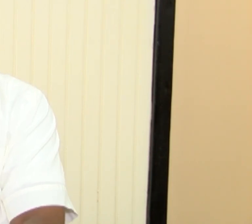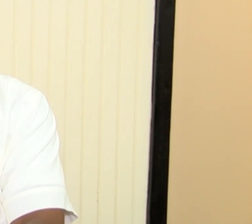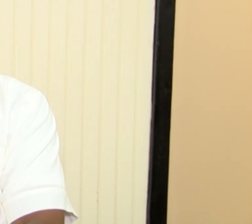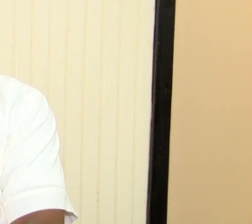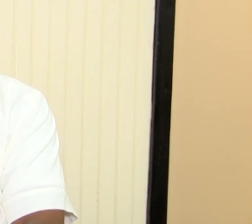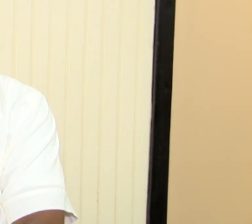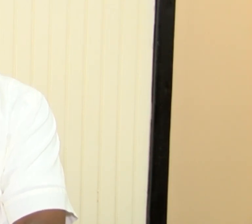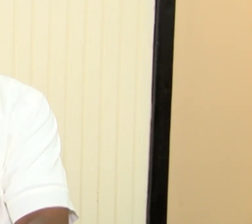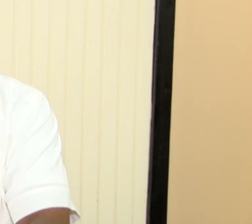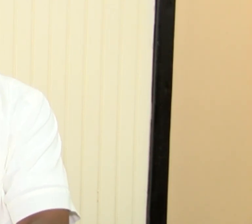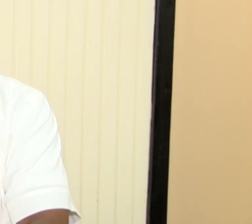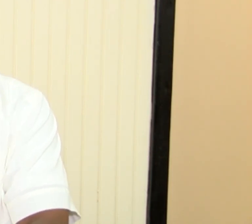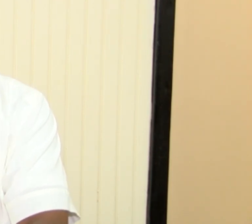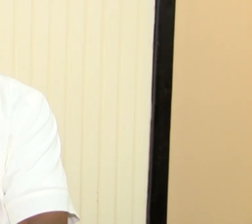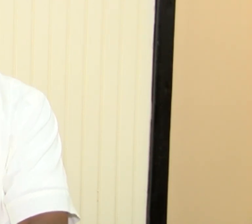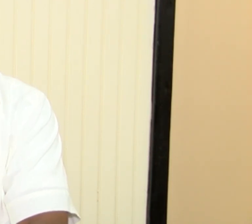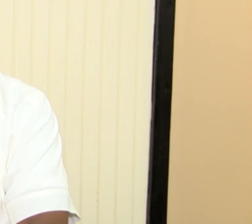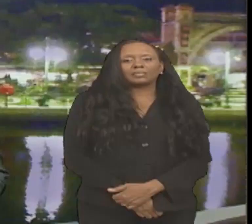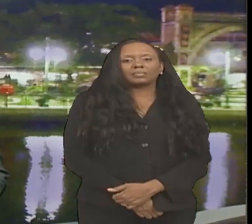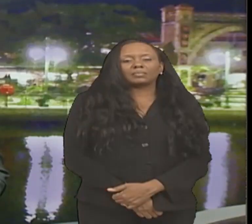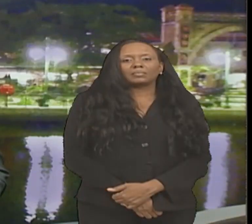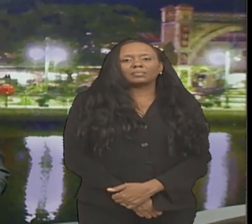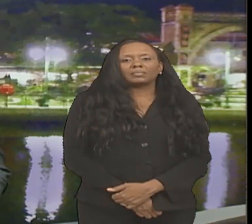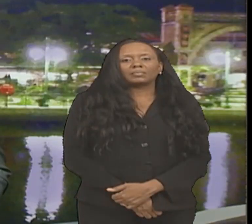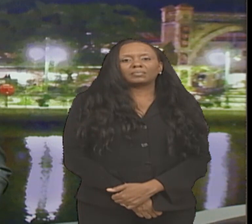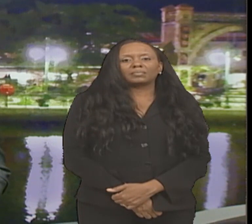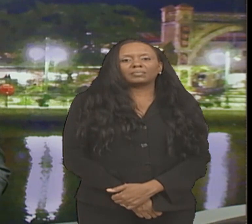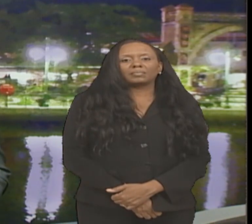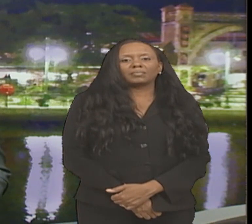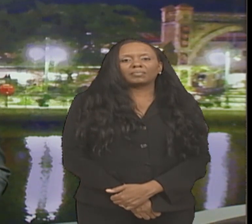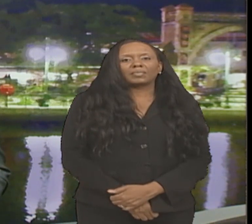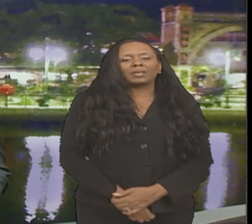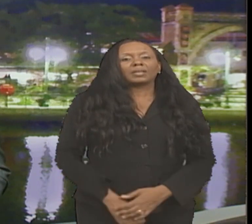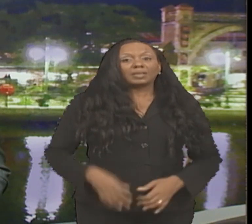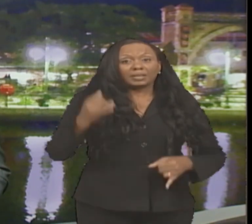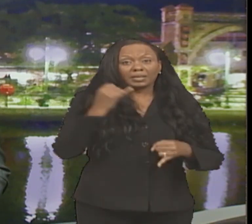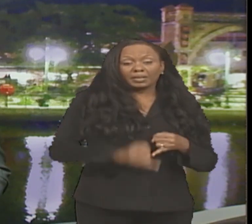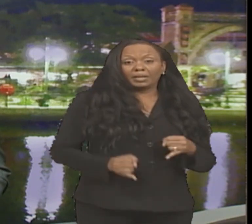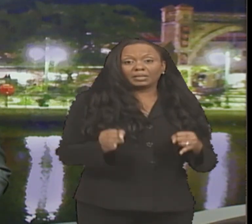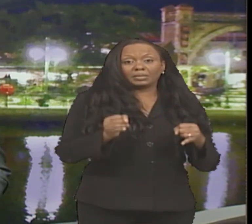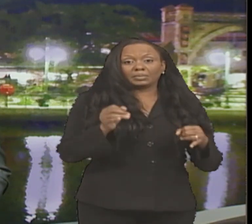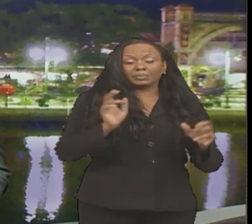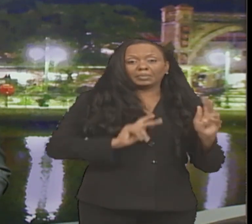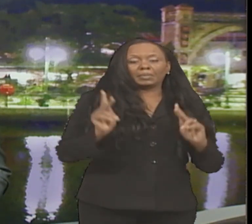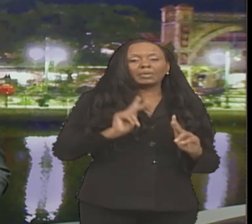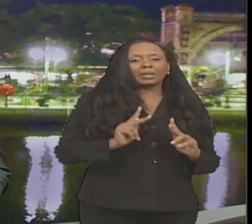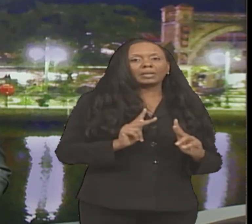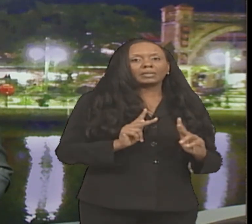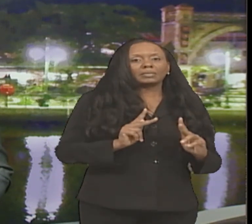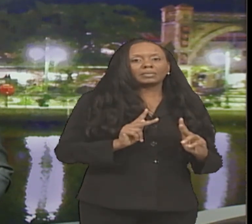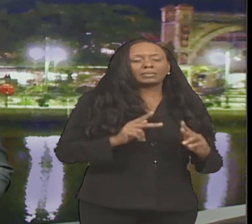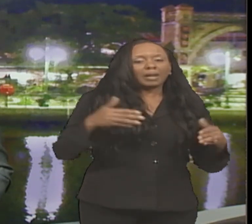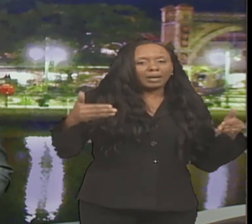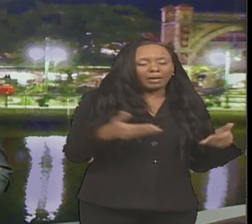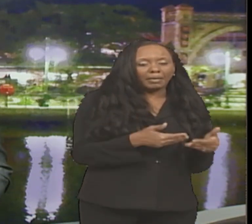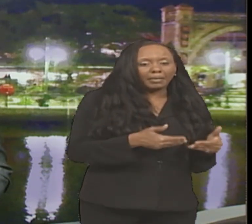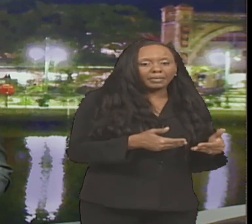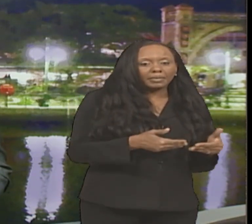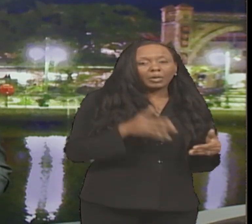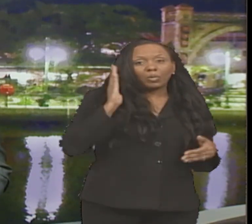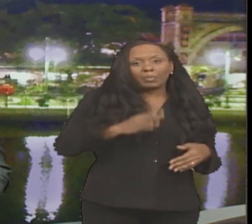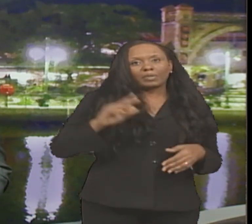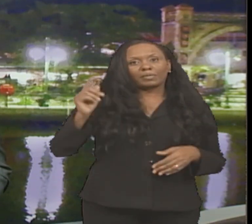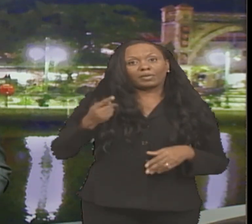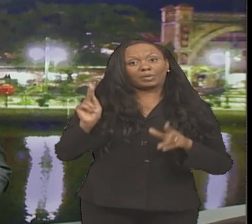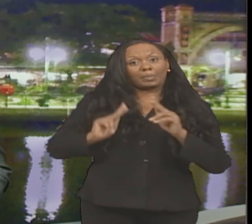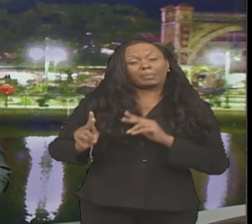being done in the service generally. And while the last in, first out method is generally touted, Sir Roy notes